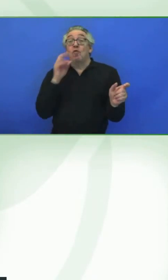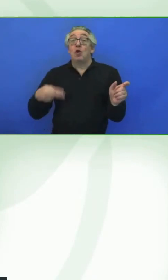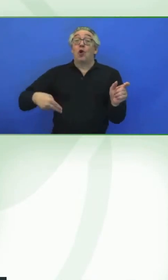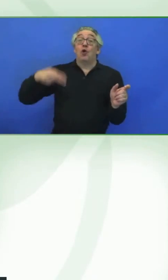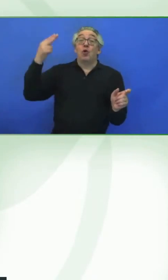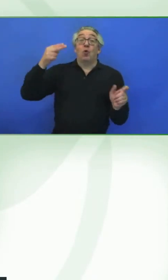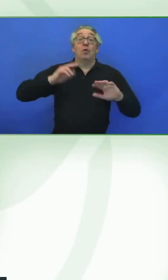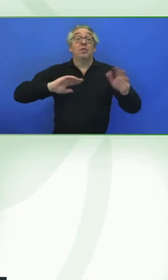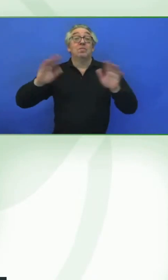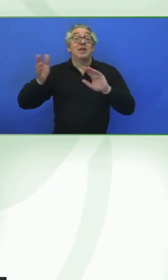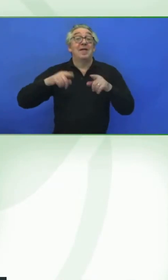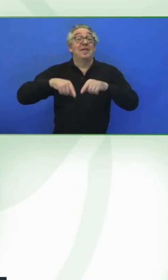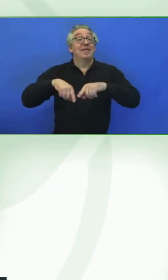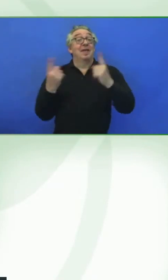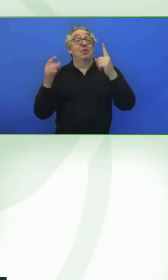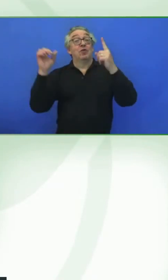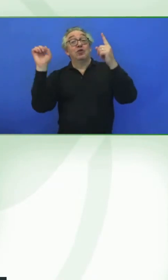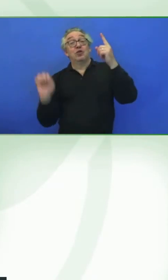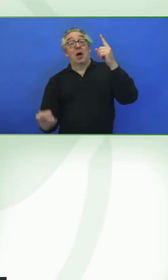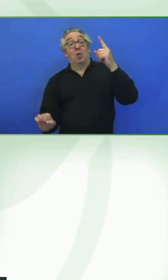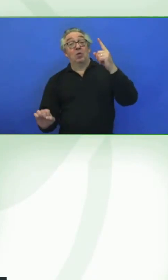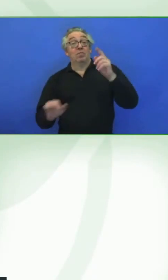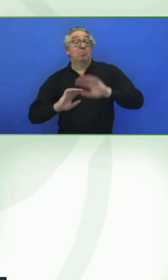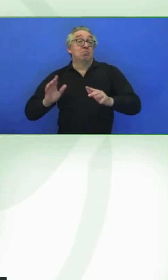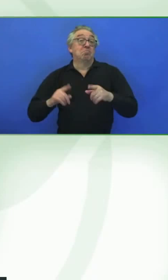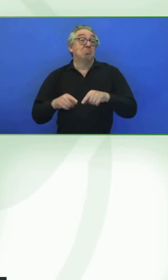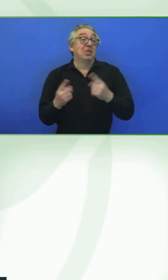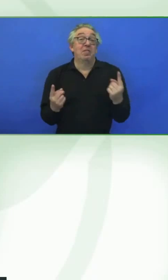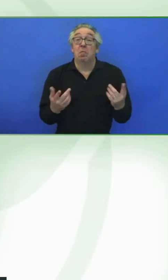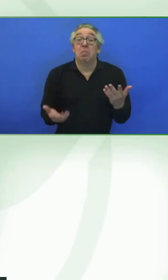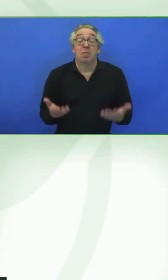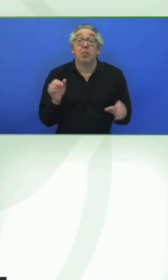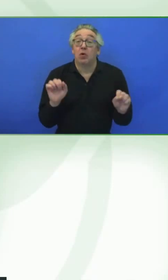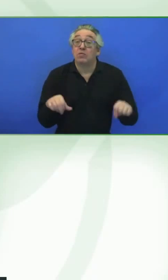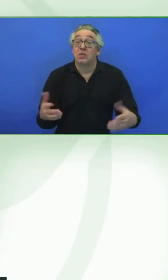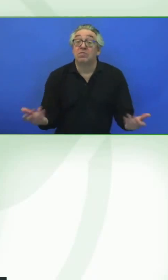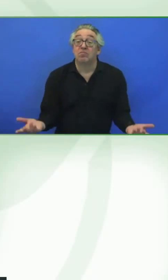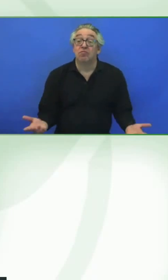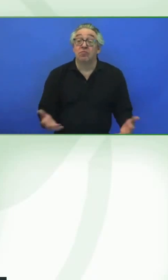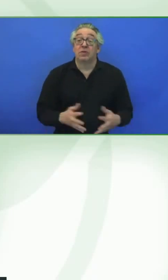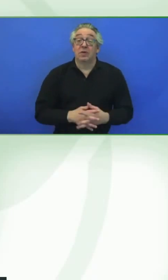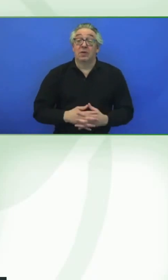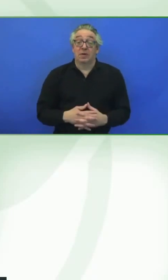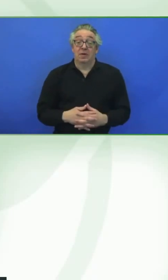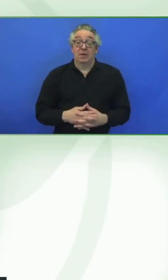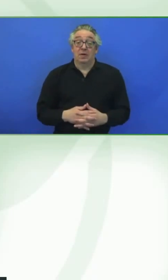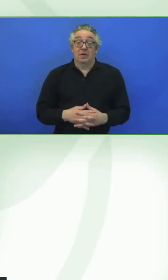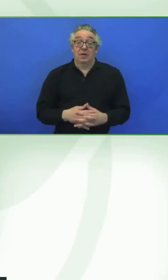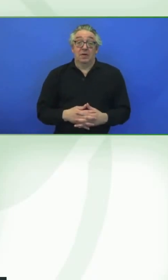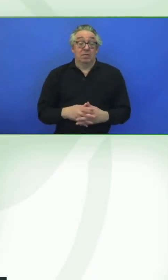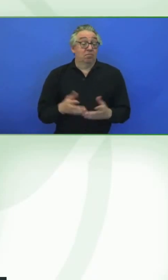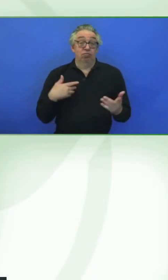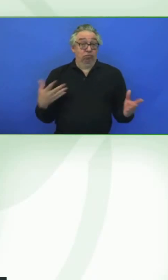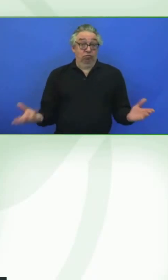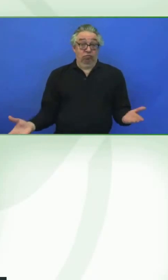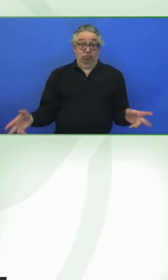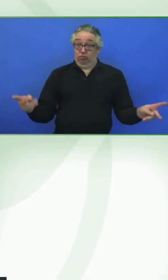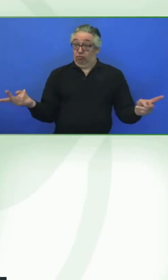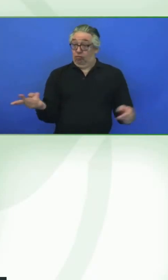the south of France, and we include the two meanings and the two signs,